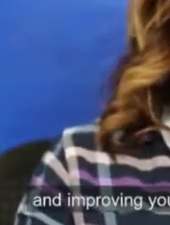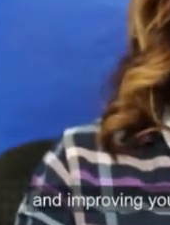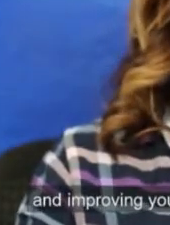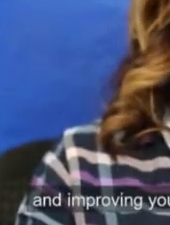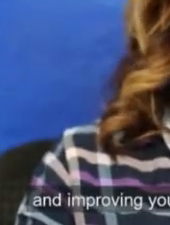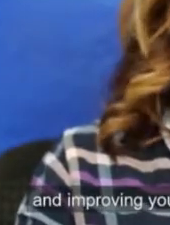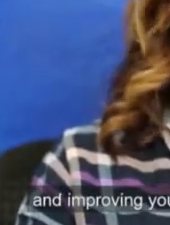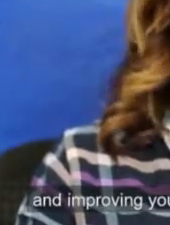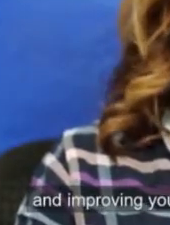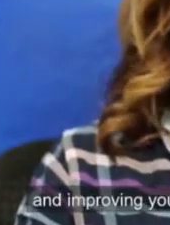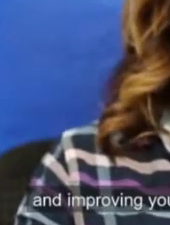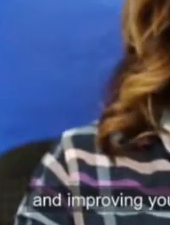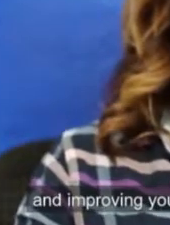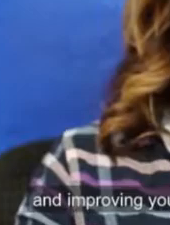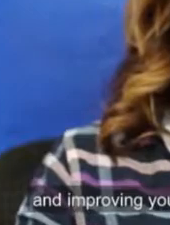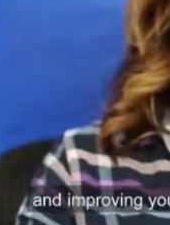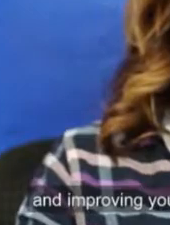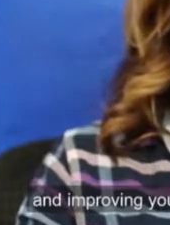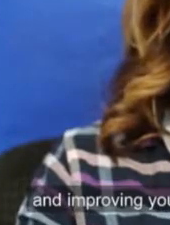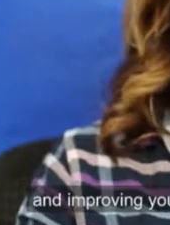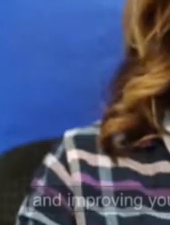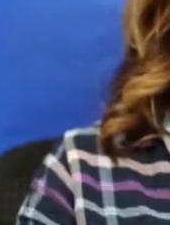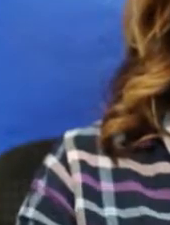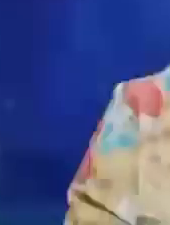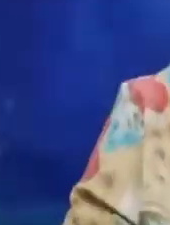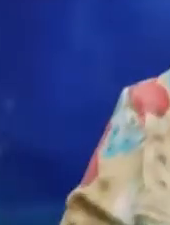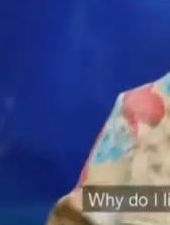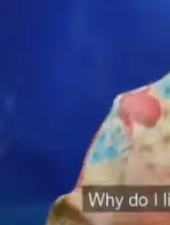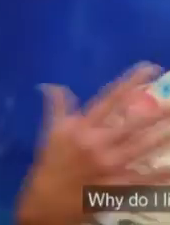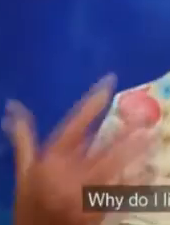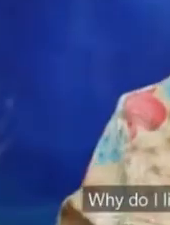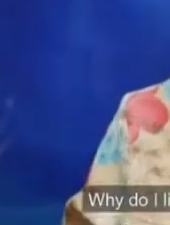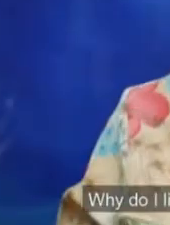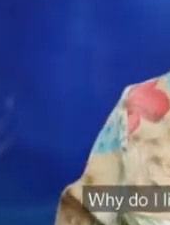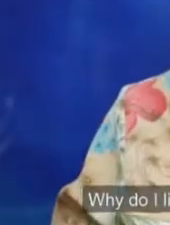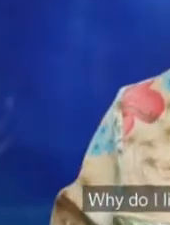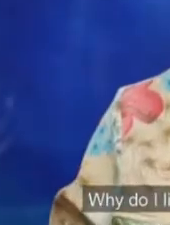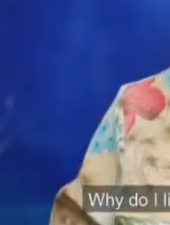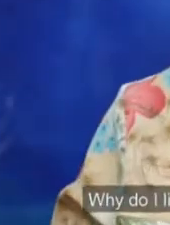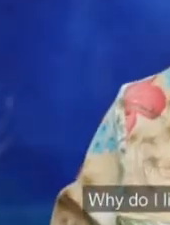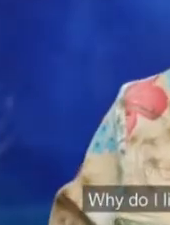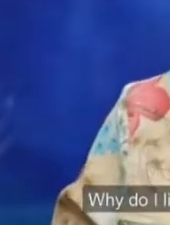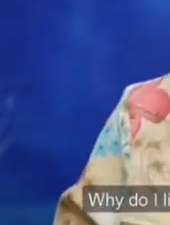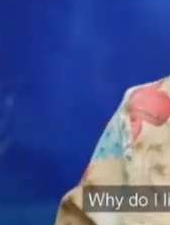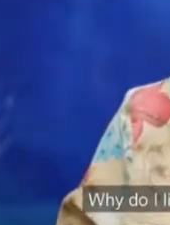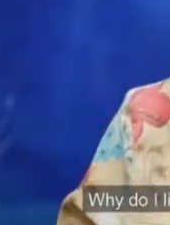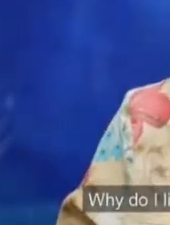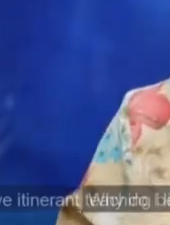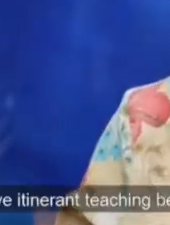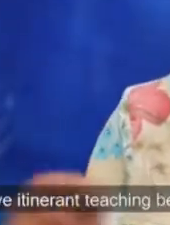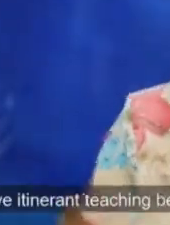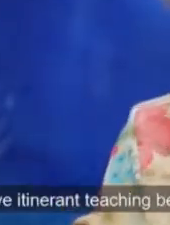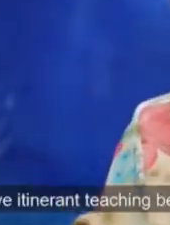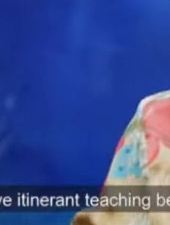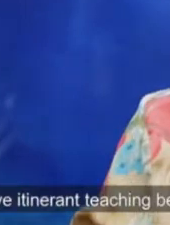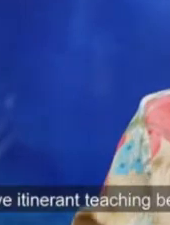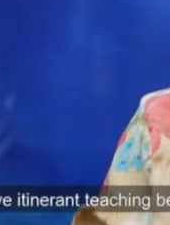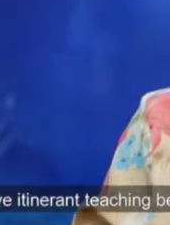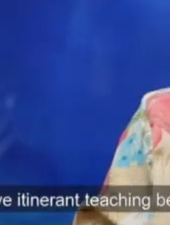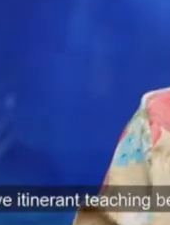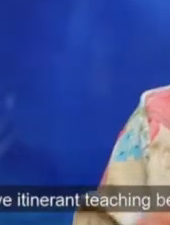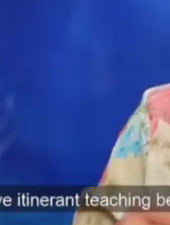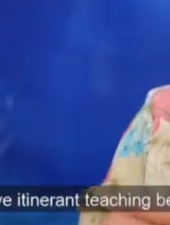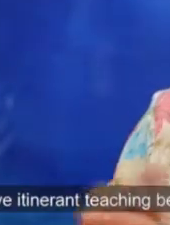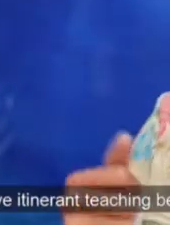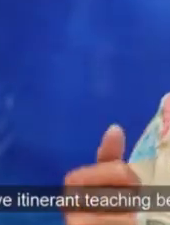get to see a wide variety of children. Why do I like itinerant teaching? I don't like itinerant teaching. I love itinerant